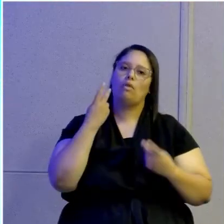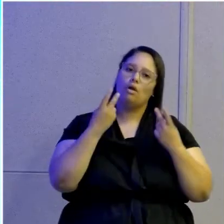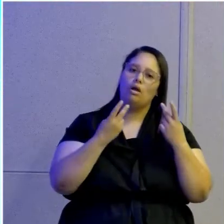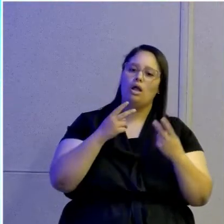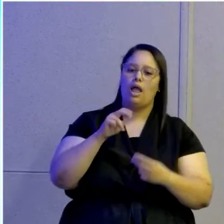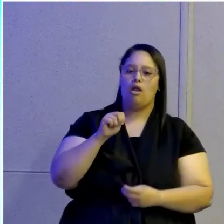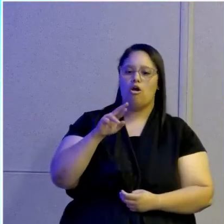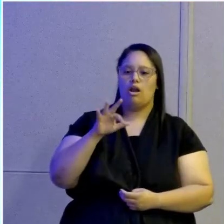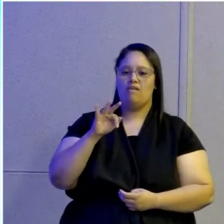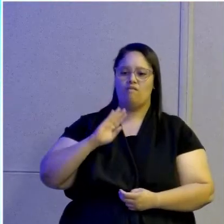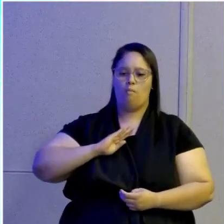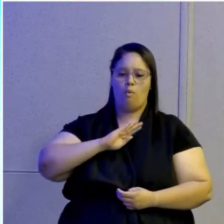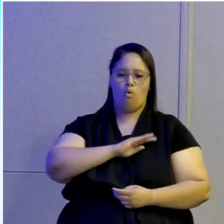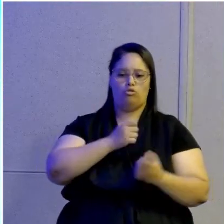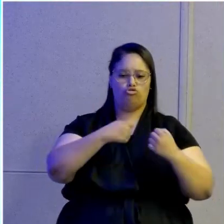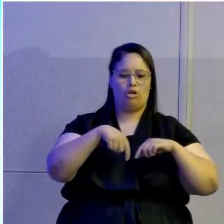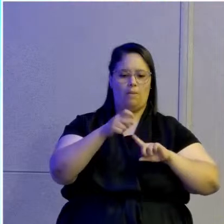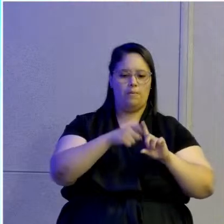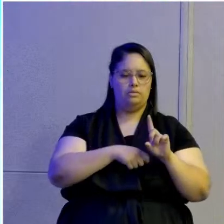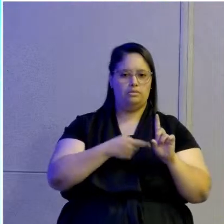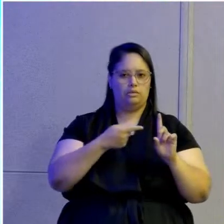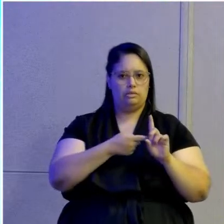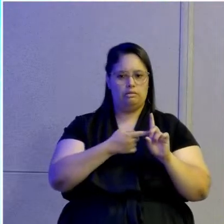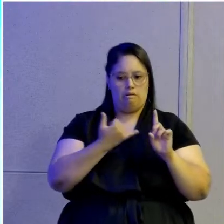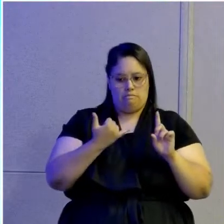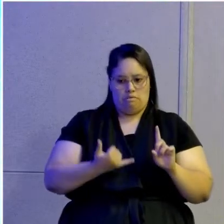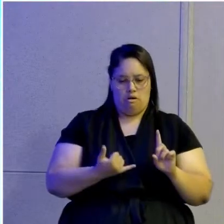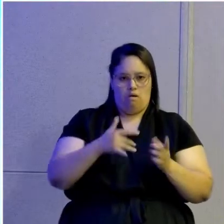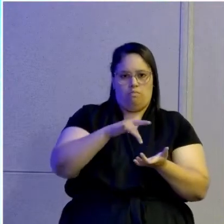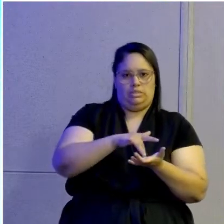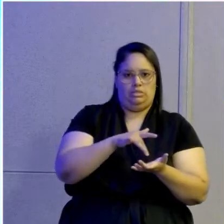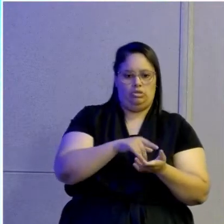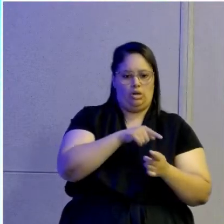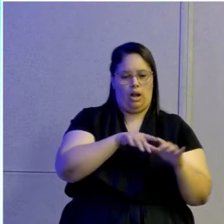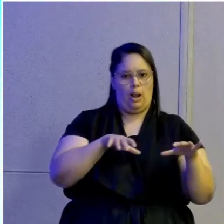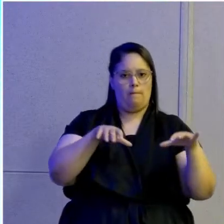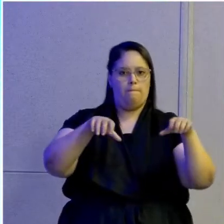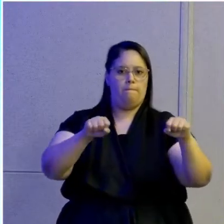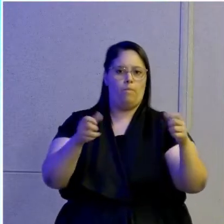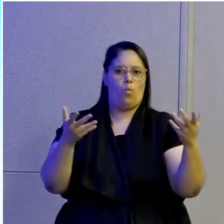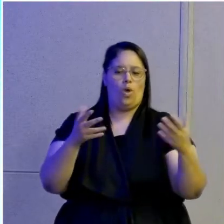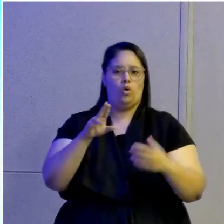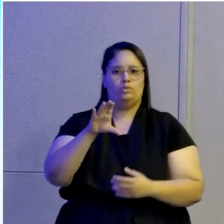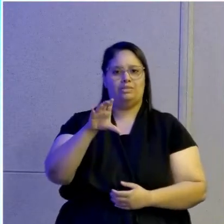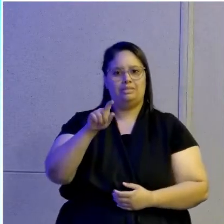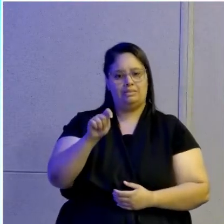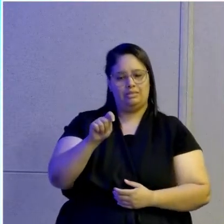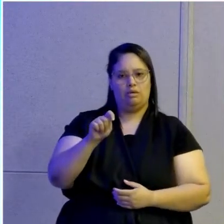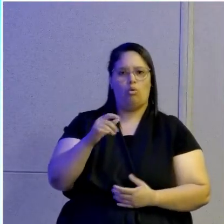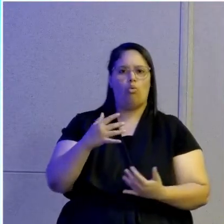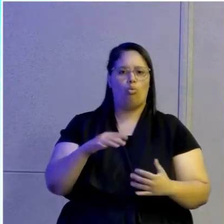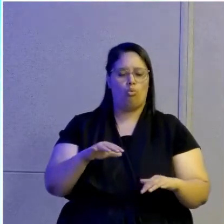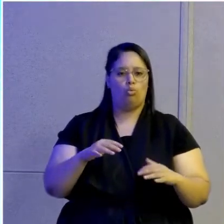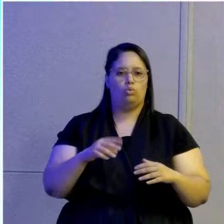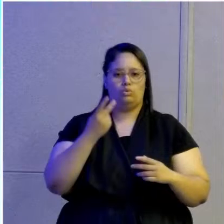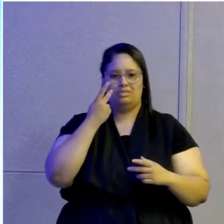board is and the position he holds at the UCT, you see a lot